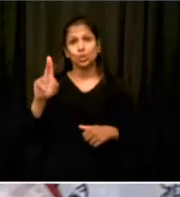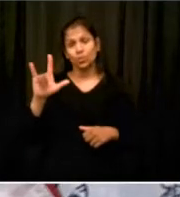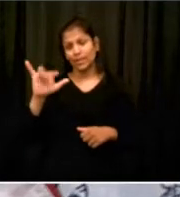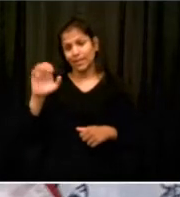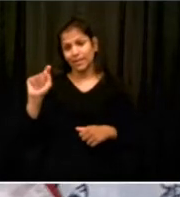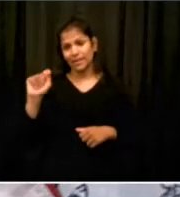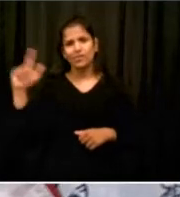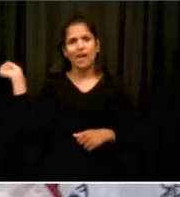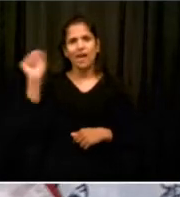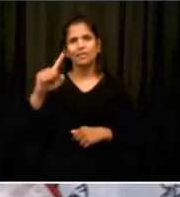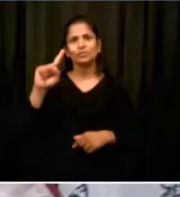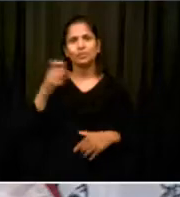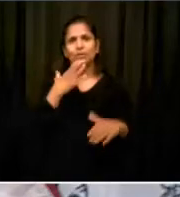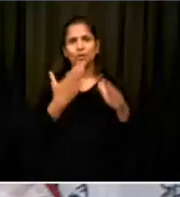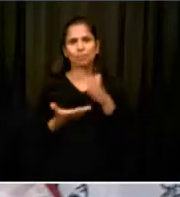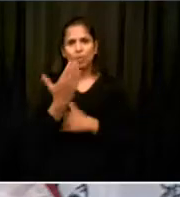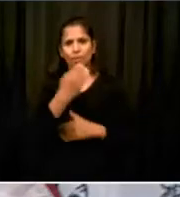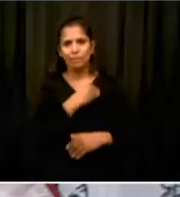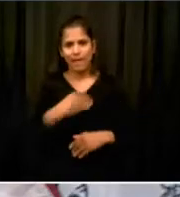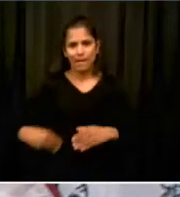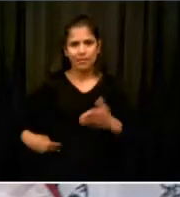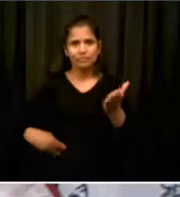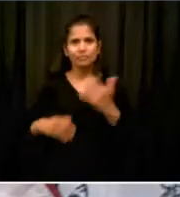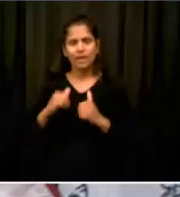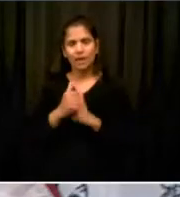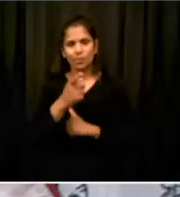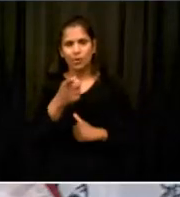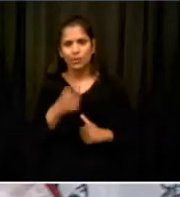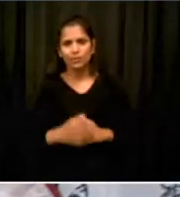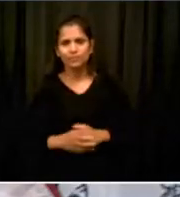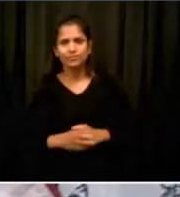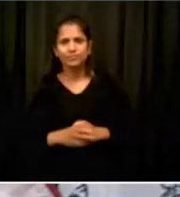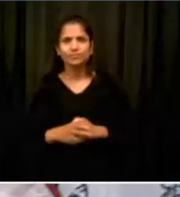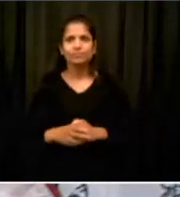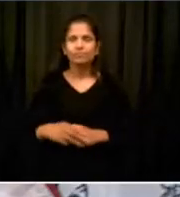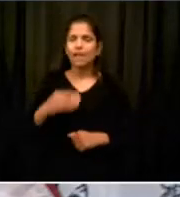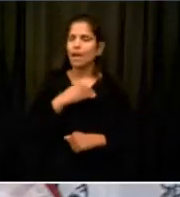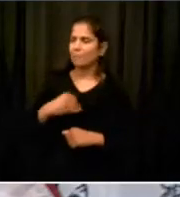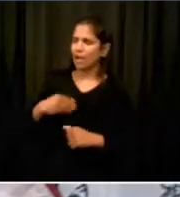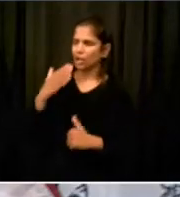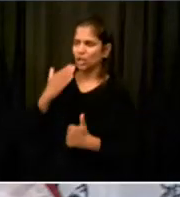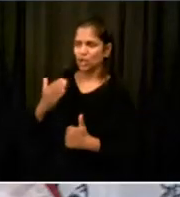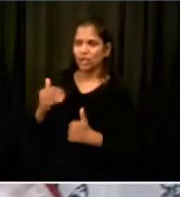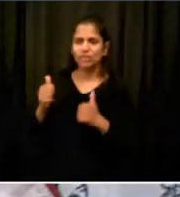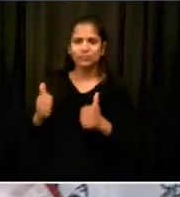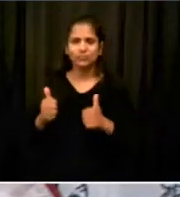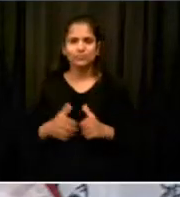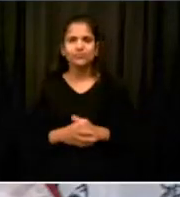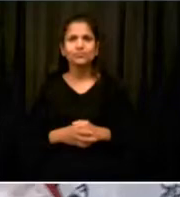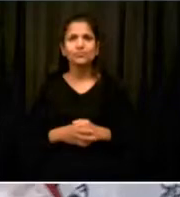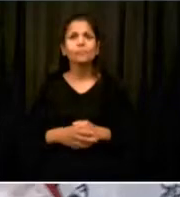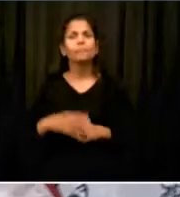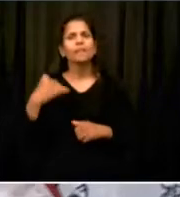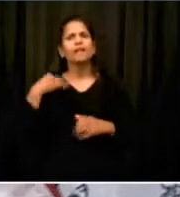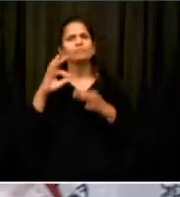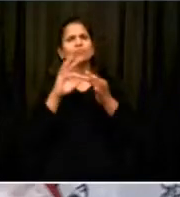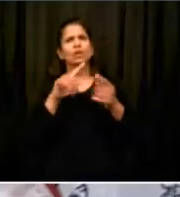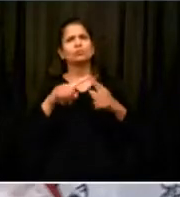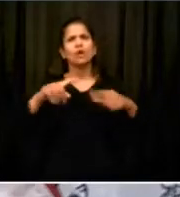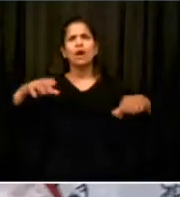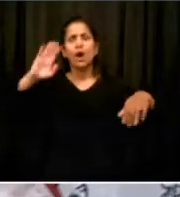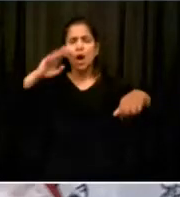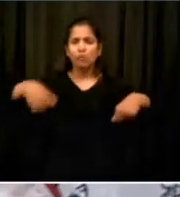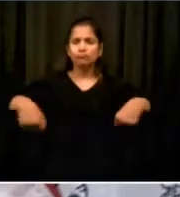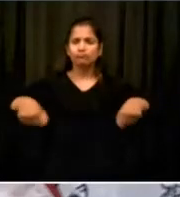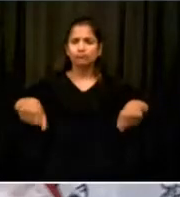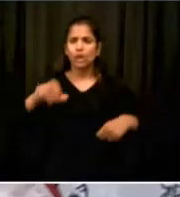Good, thank you. So I wanted to ask you about the Revel mopeds. How is it that they were operating on